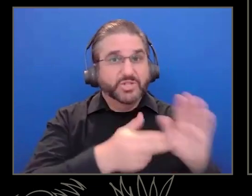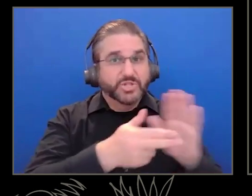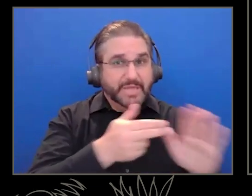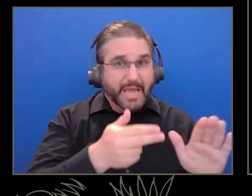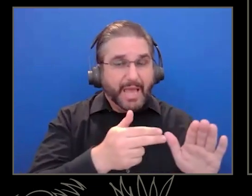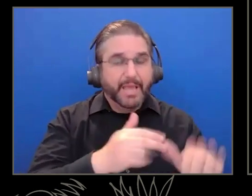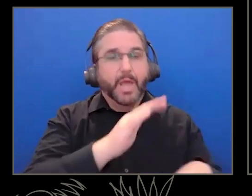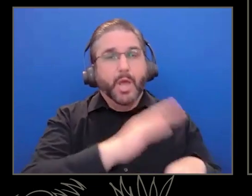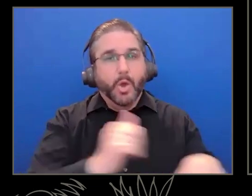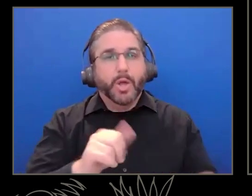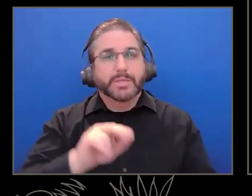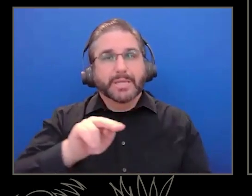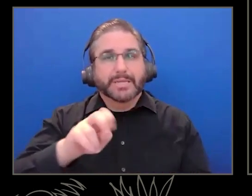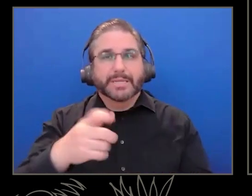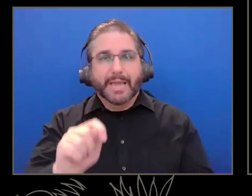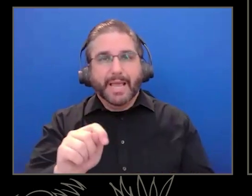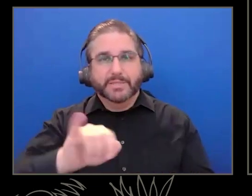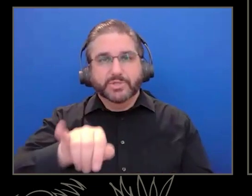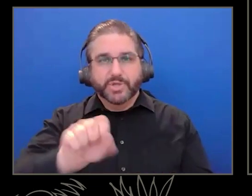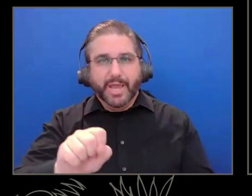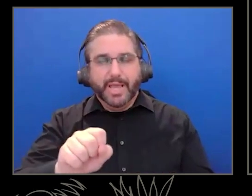Next.js's revalidate tag.